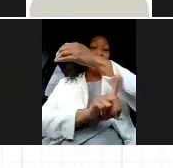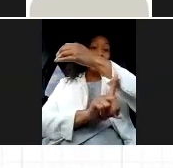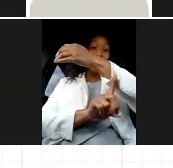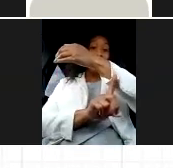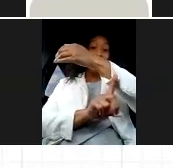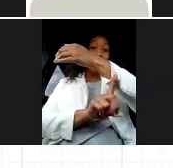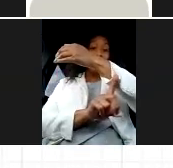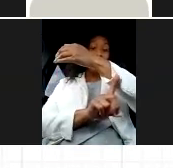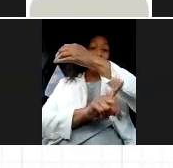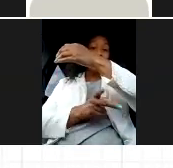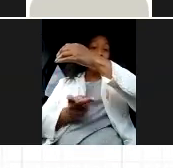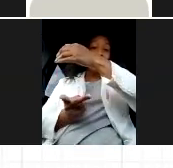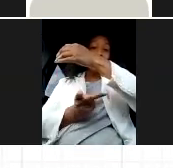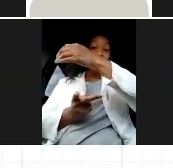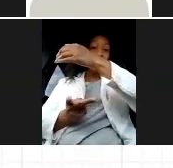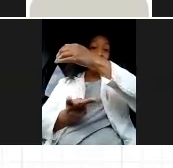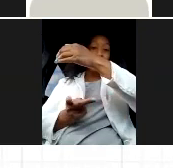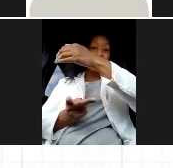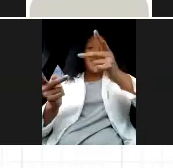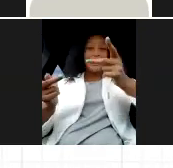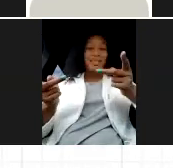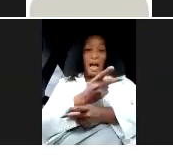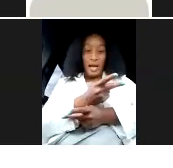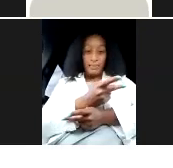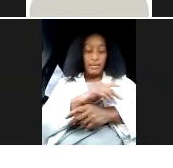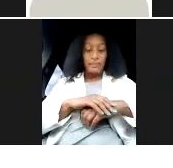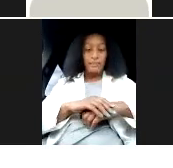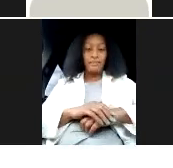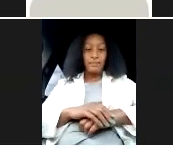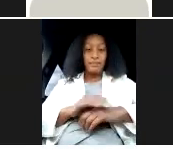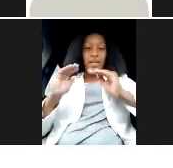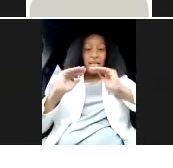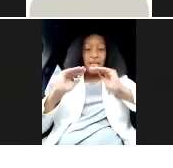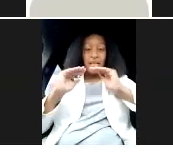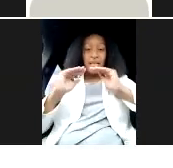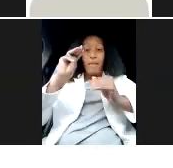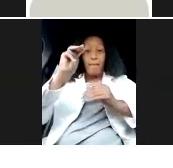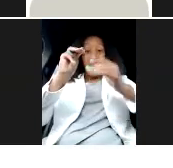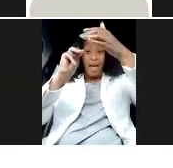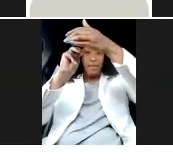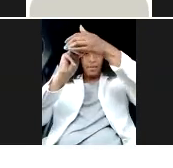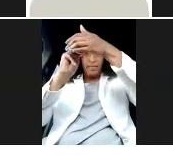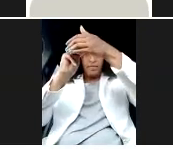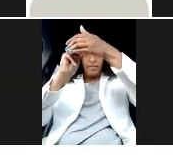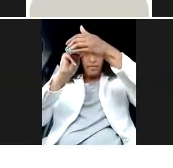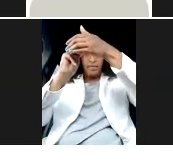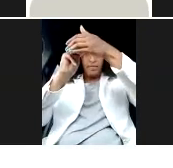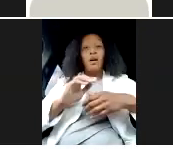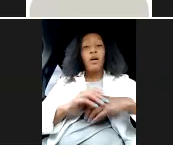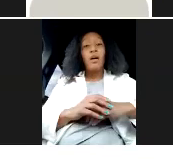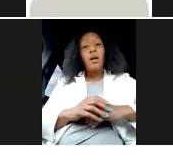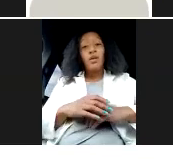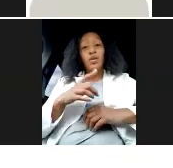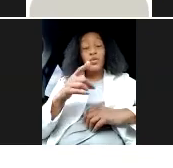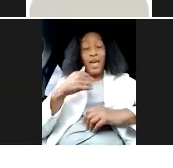take the density times the volume. Okay. So we have to take the density, 2.8